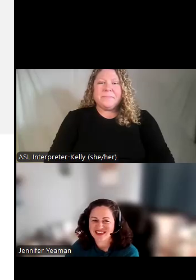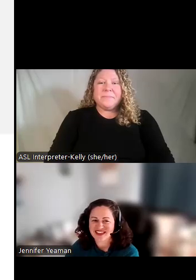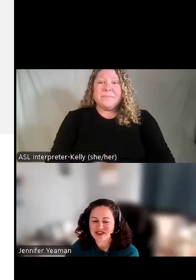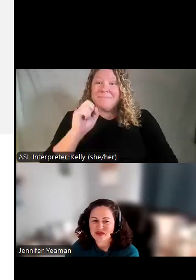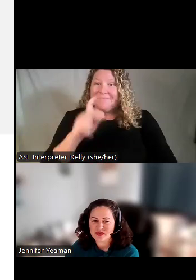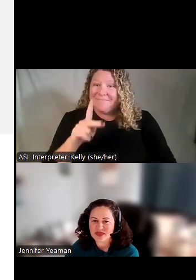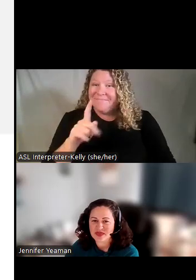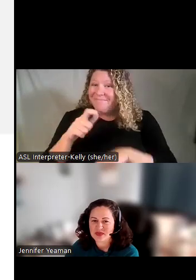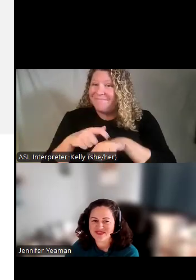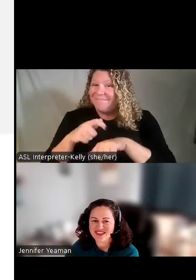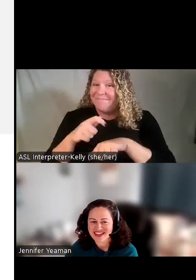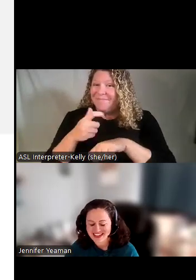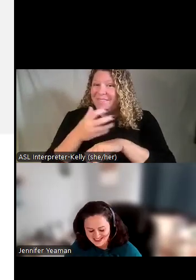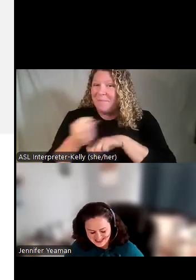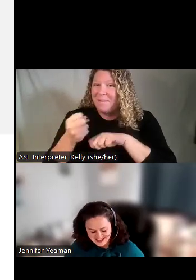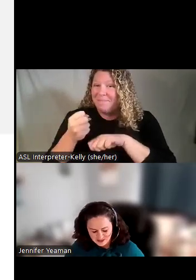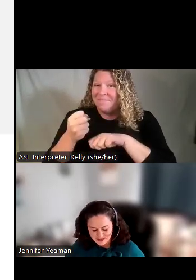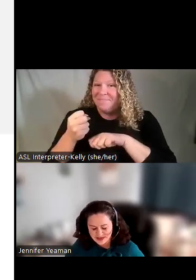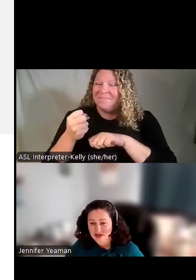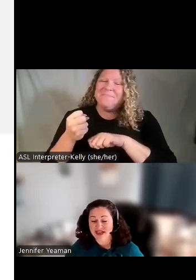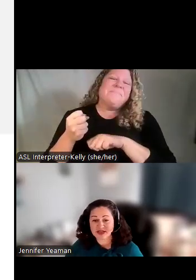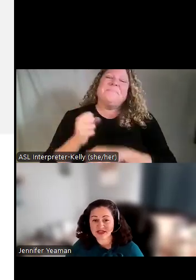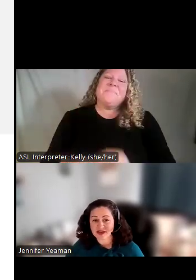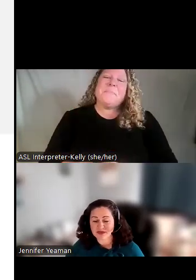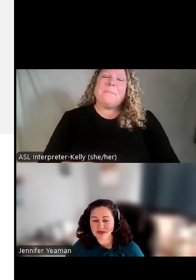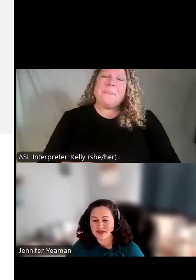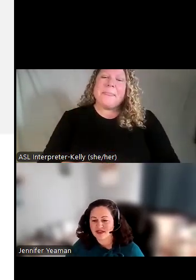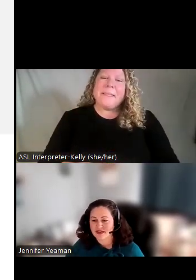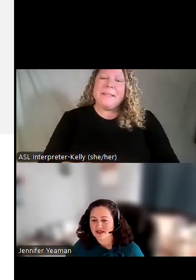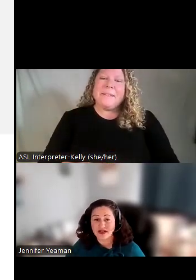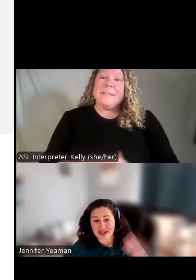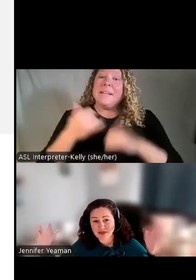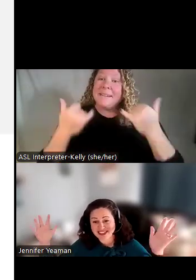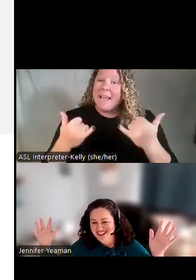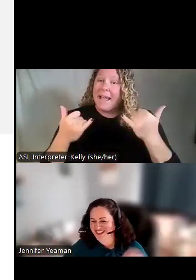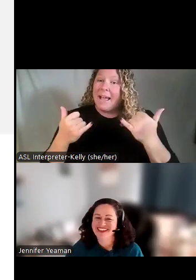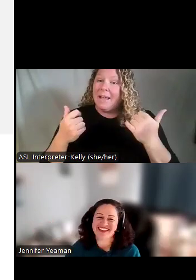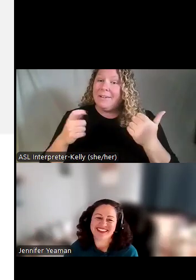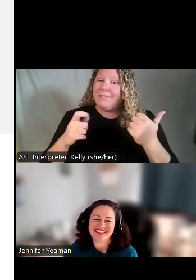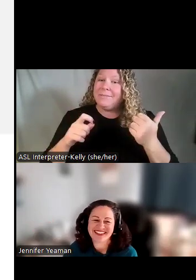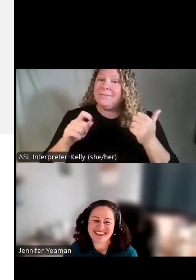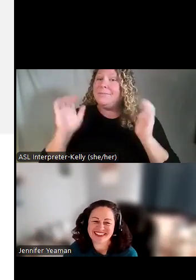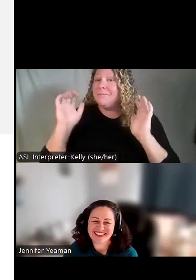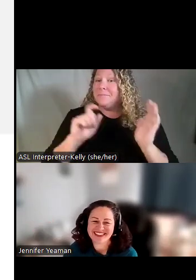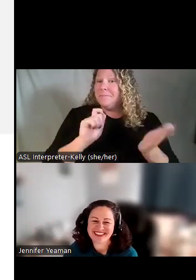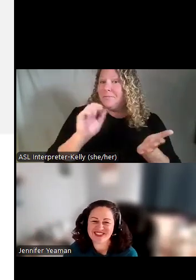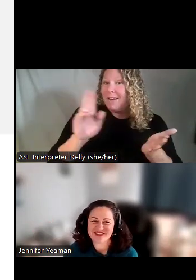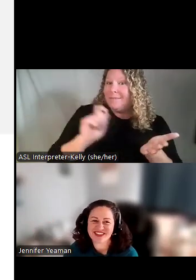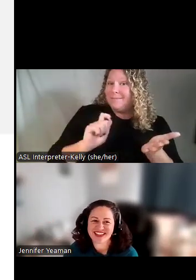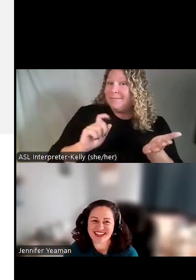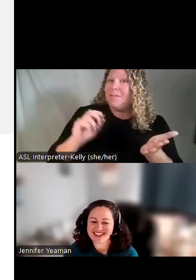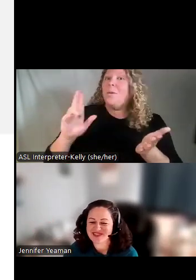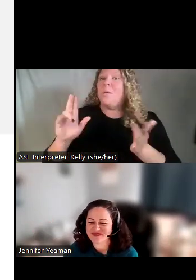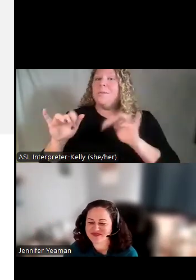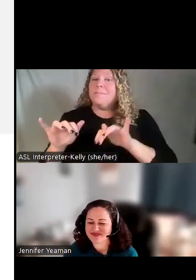All right. The 1 minute is up. The pencil's up. Or keyboard's up. Time's